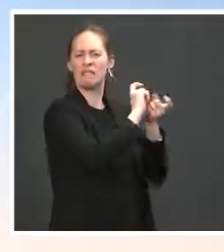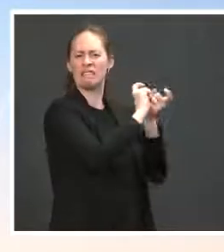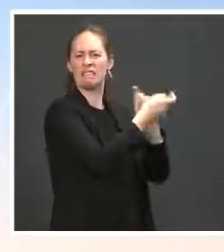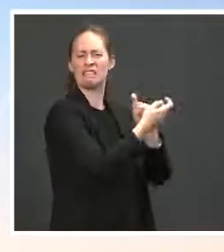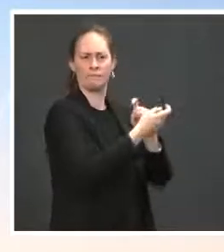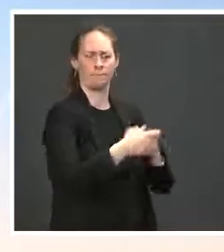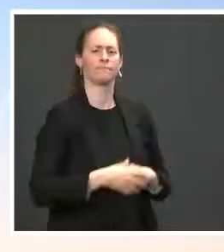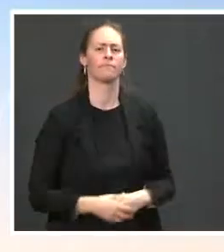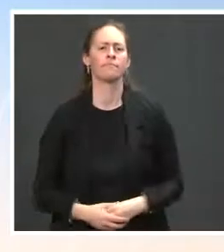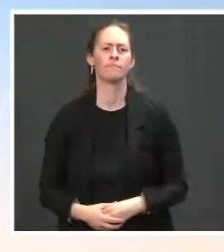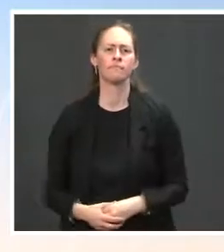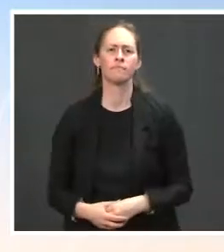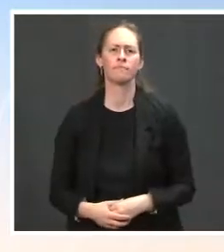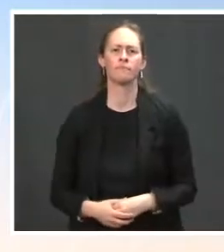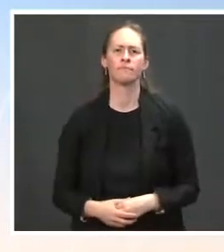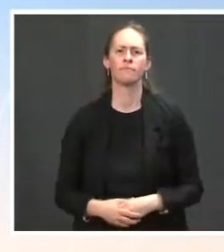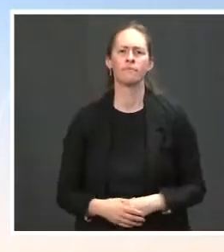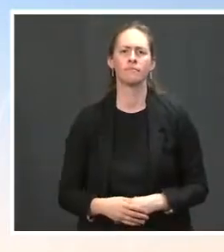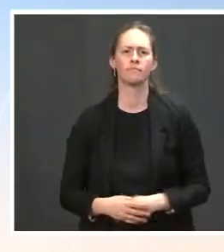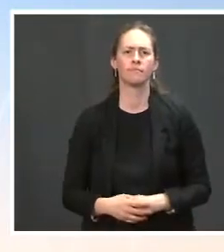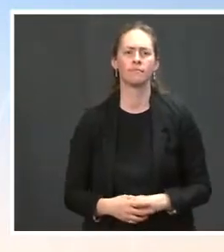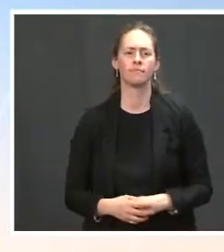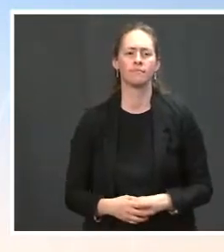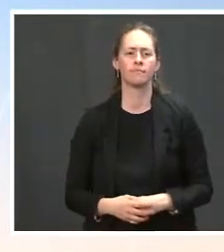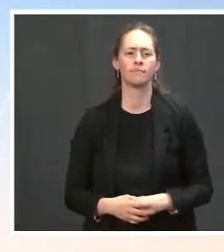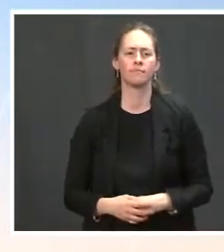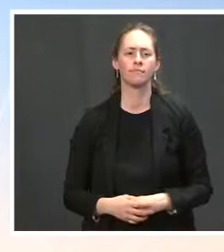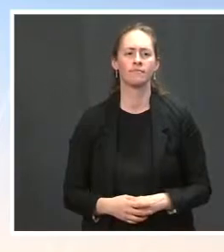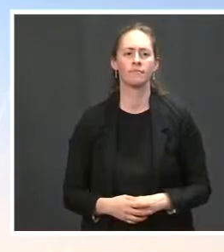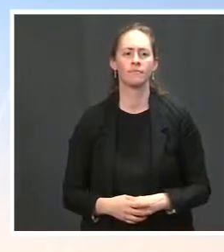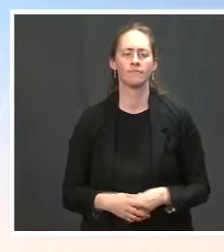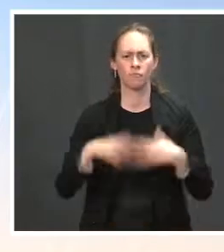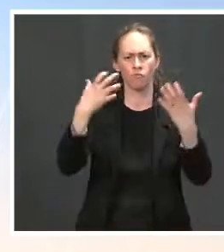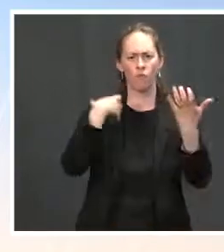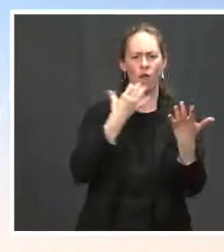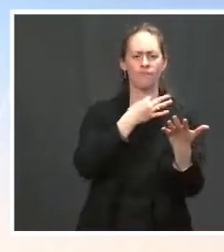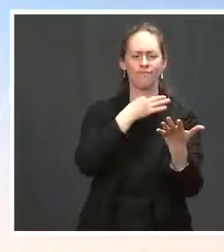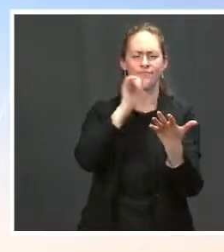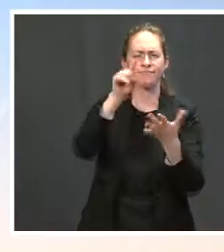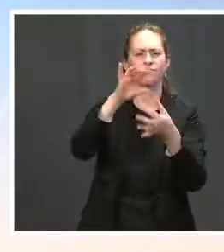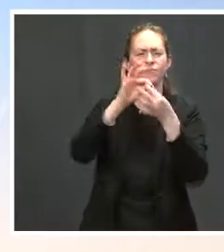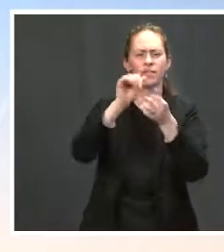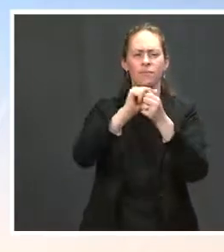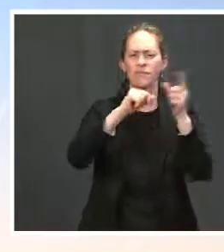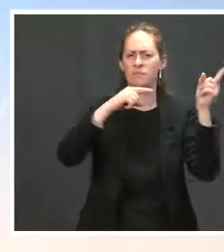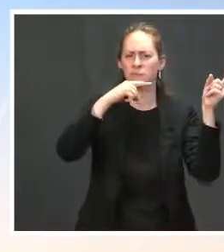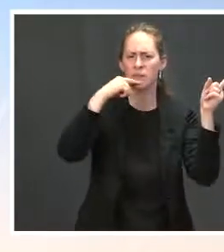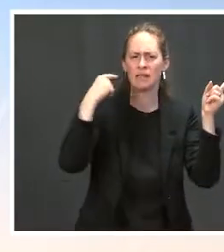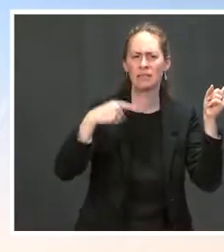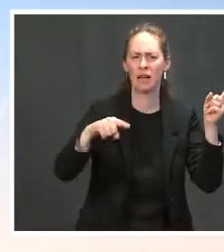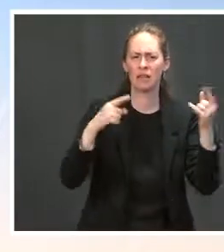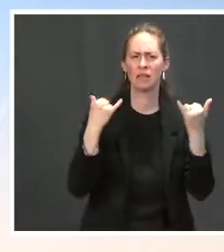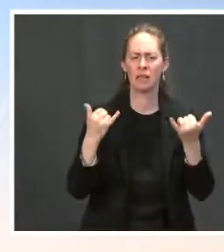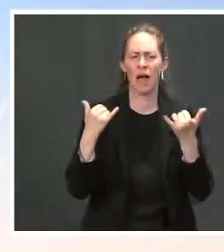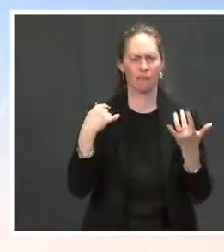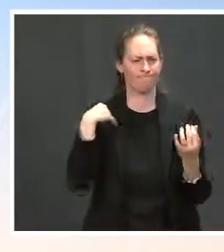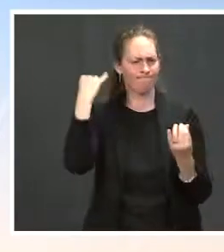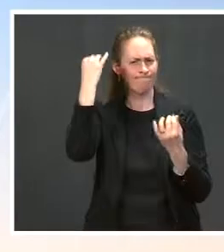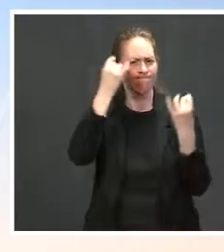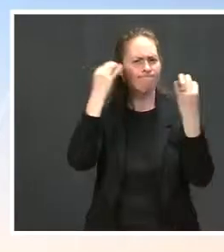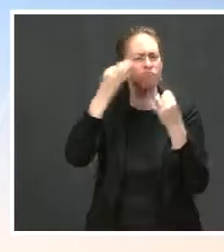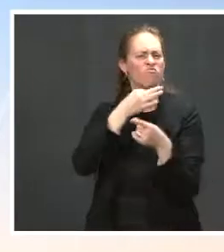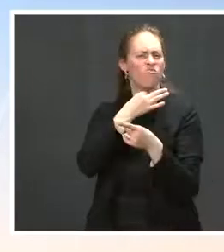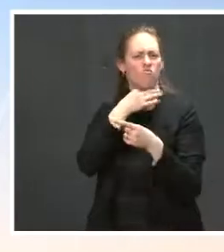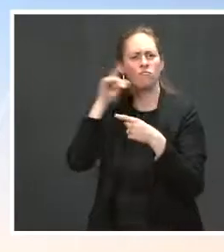on vaccines, one on Russia. Sure. What does the Biden administration consider to be vaccine